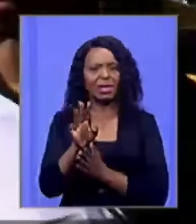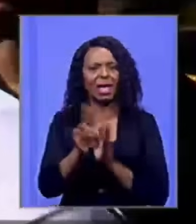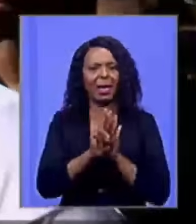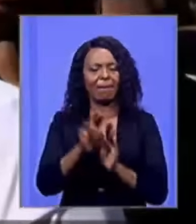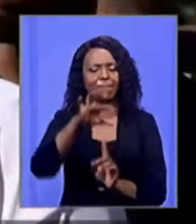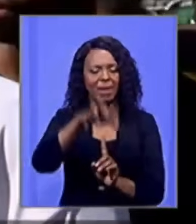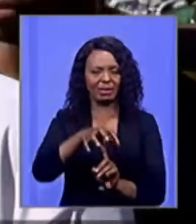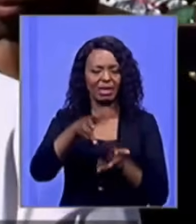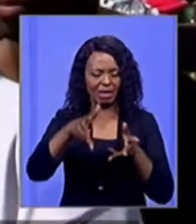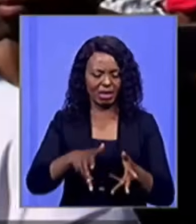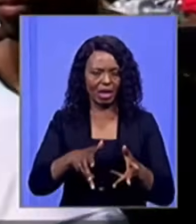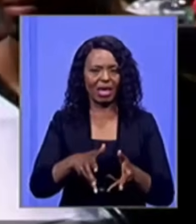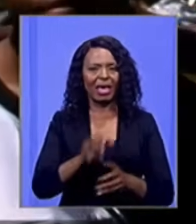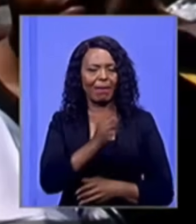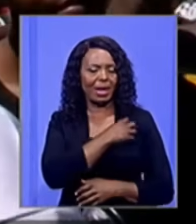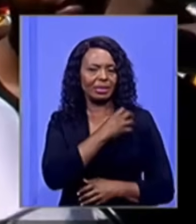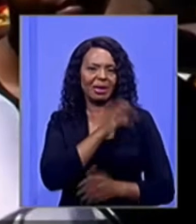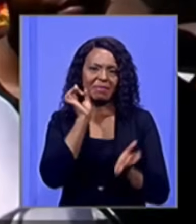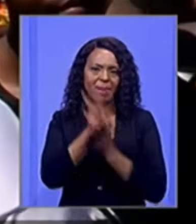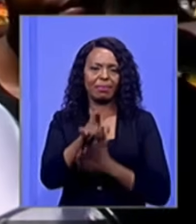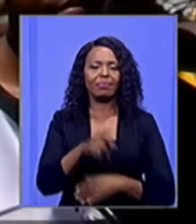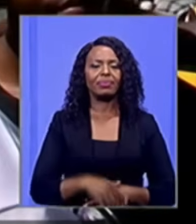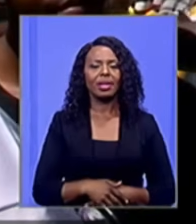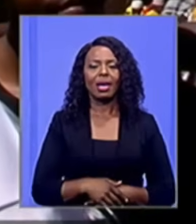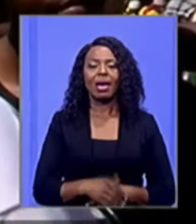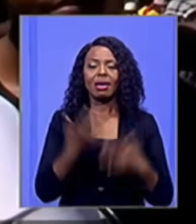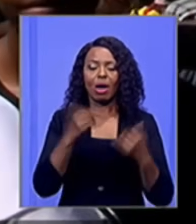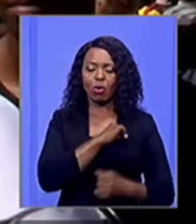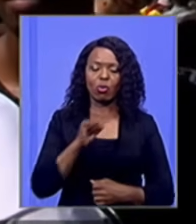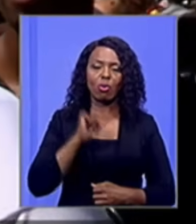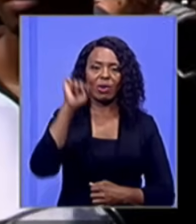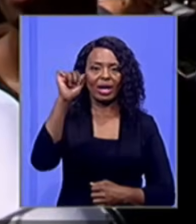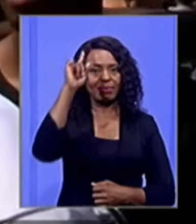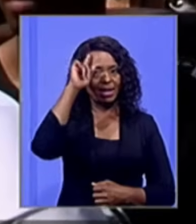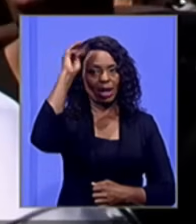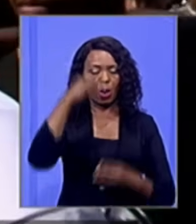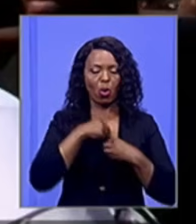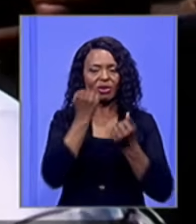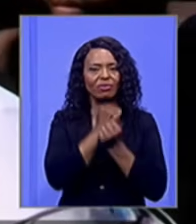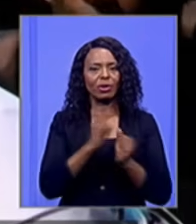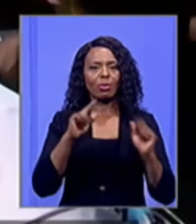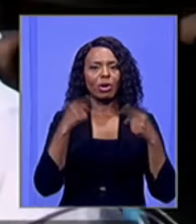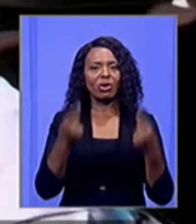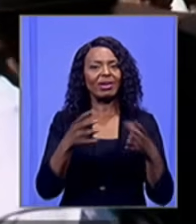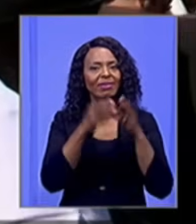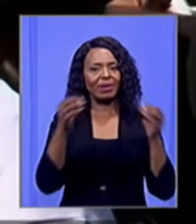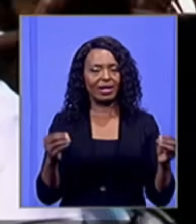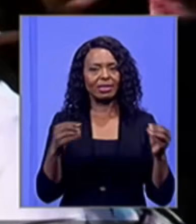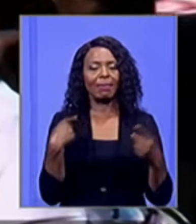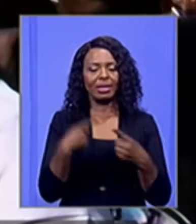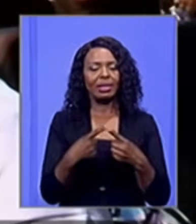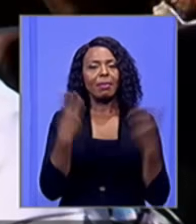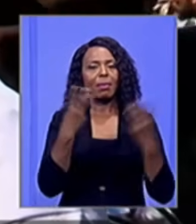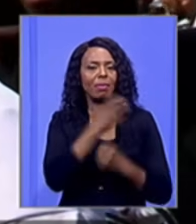to remind the world about what Comrade Nelson Mandela has said, that our own freedom will not be complete until the people